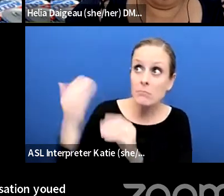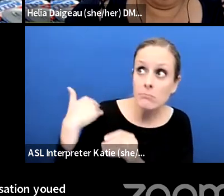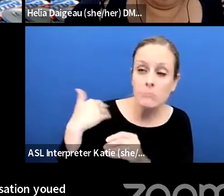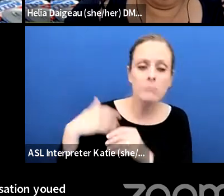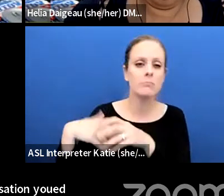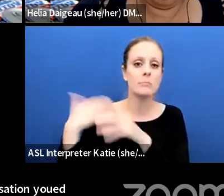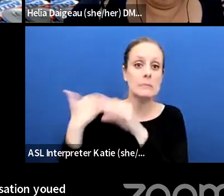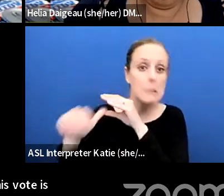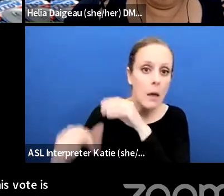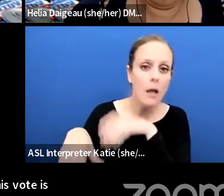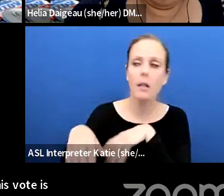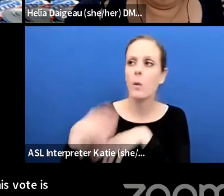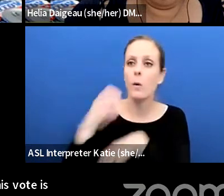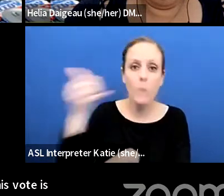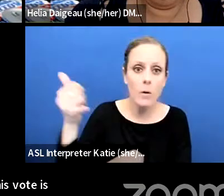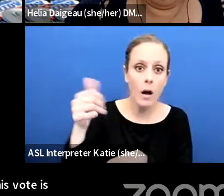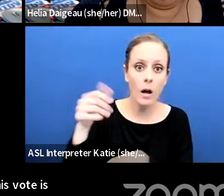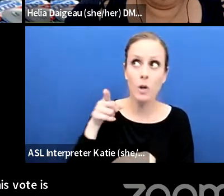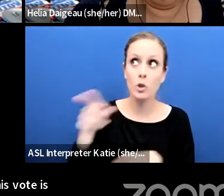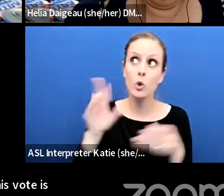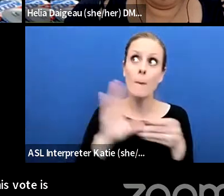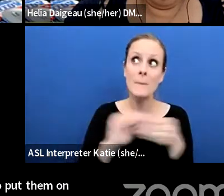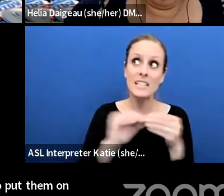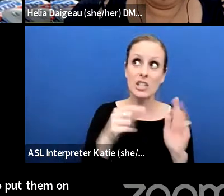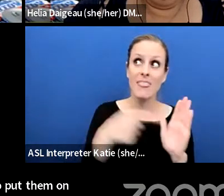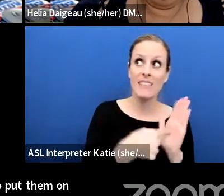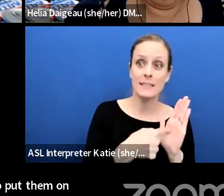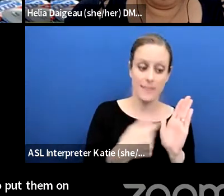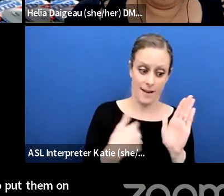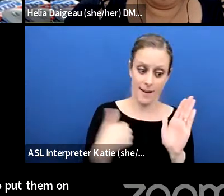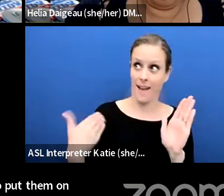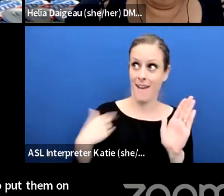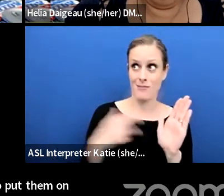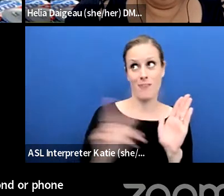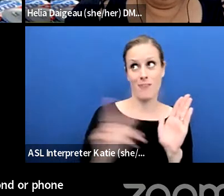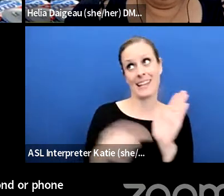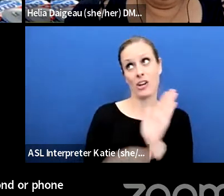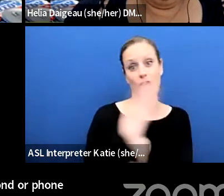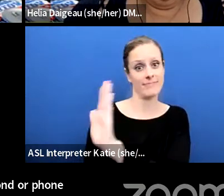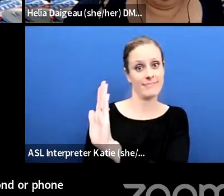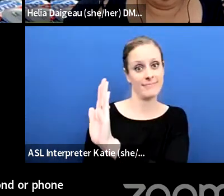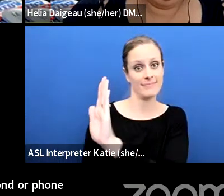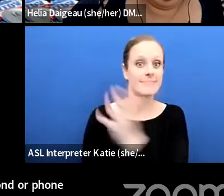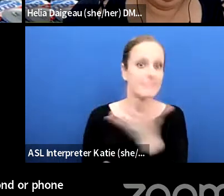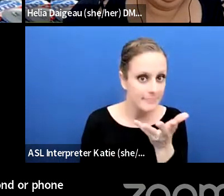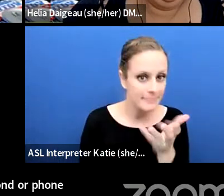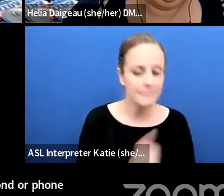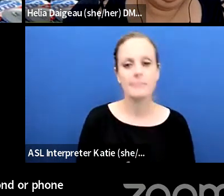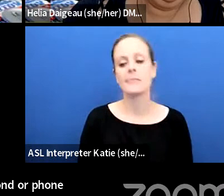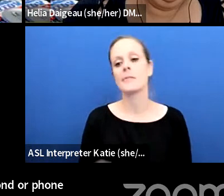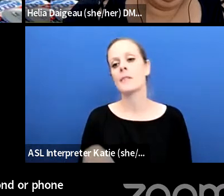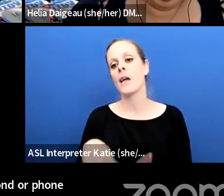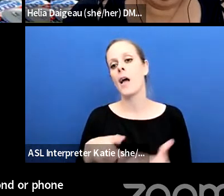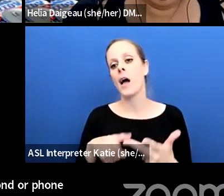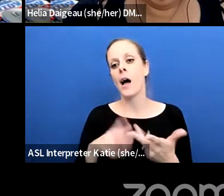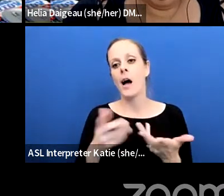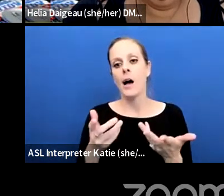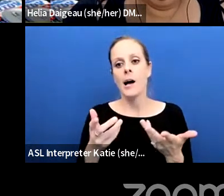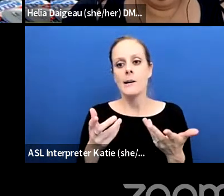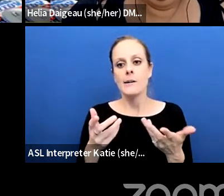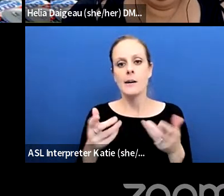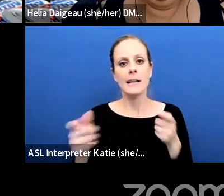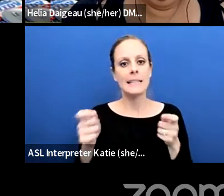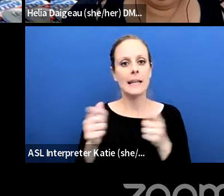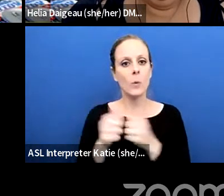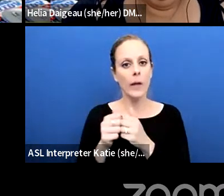call. And it's always good to say, you said that, and I got it right here. Helia, any experience in, you know, dealing with elected